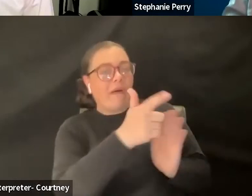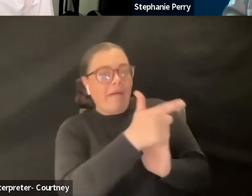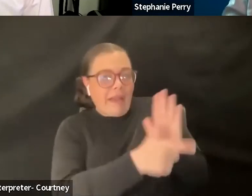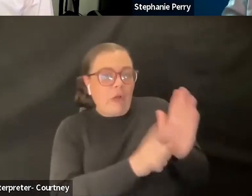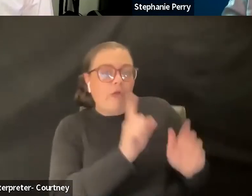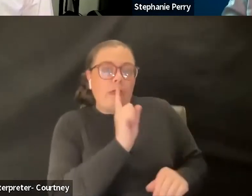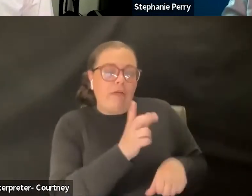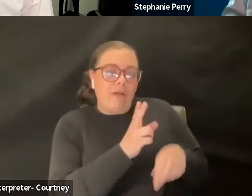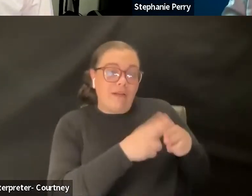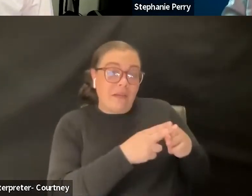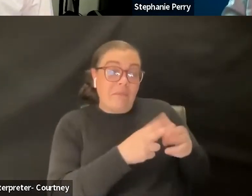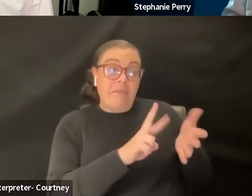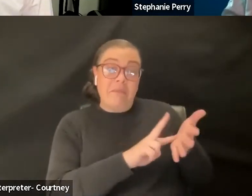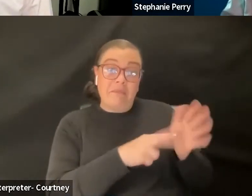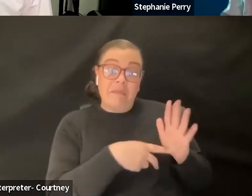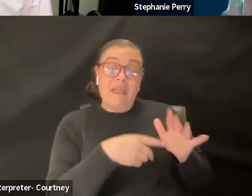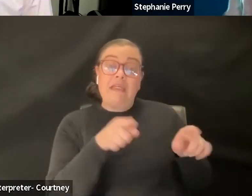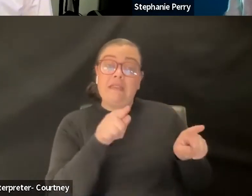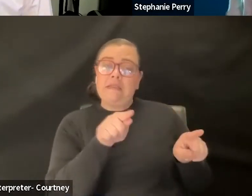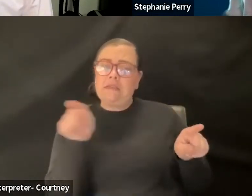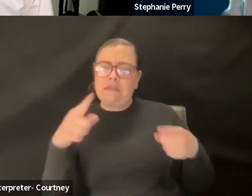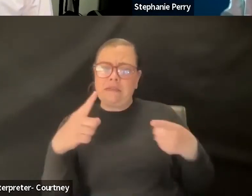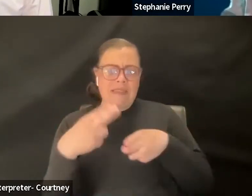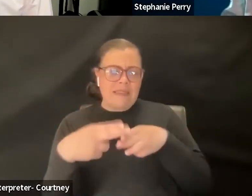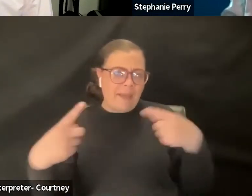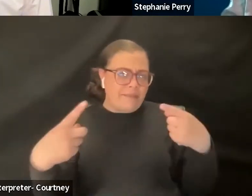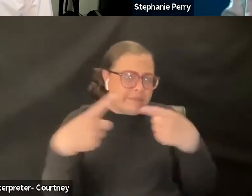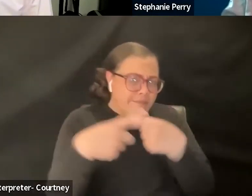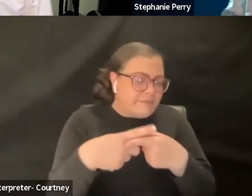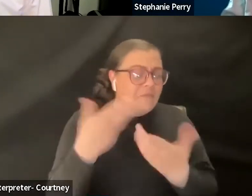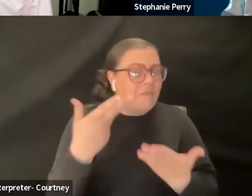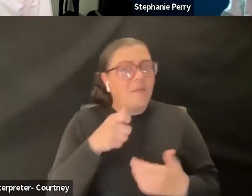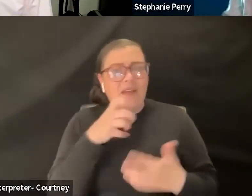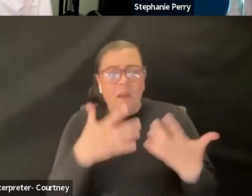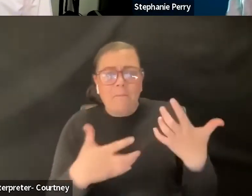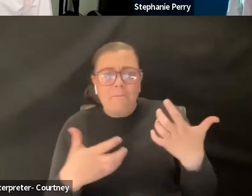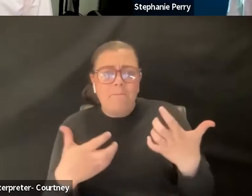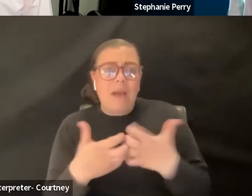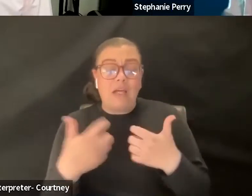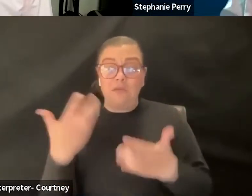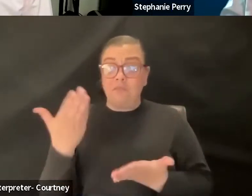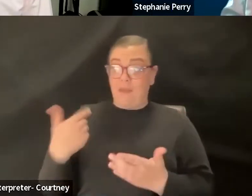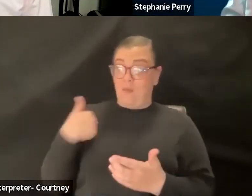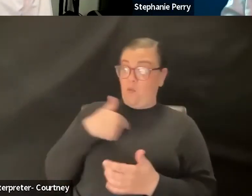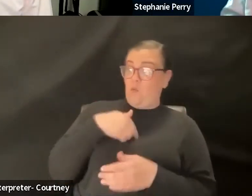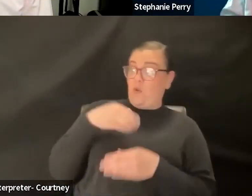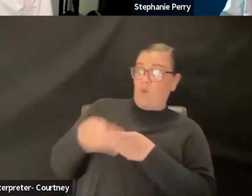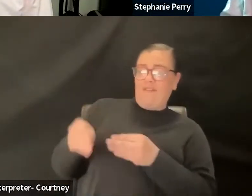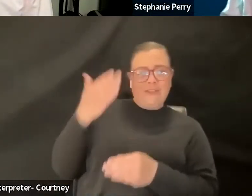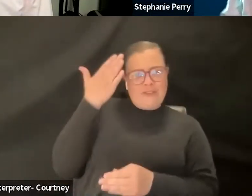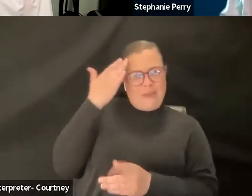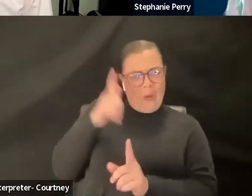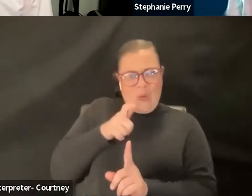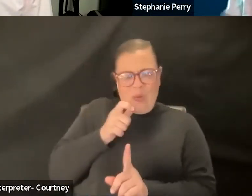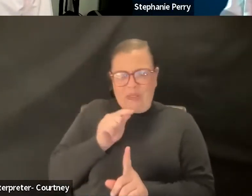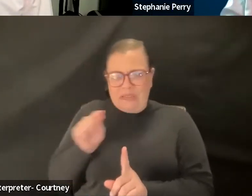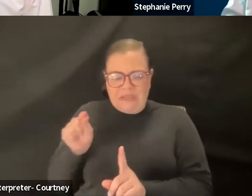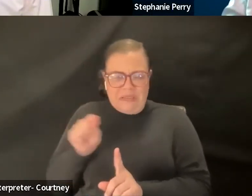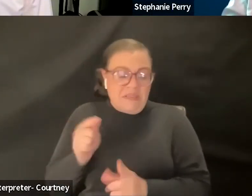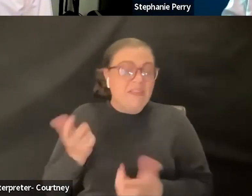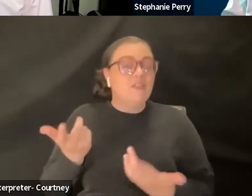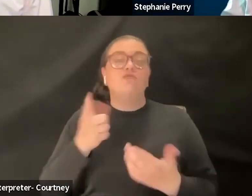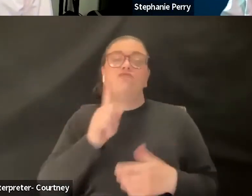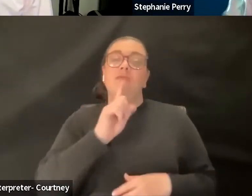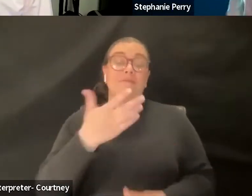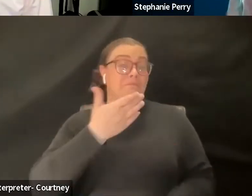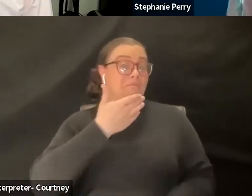Each claim can be very individualized with a specific set of circumstances. And we find that it's always best, again, to